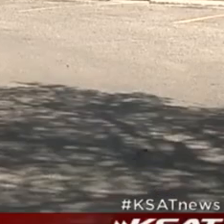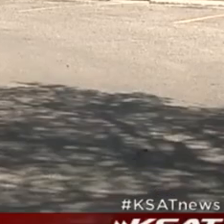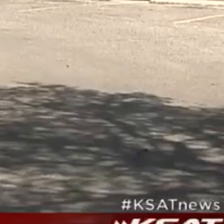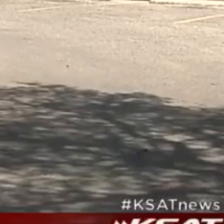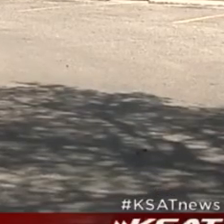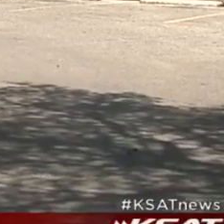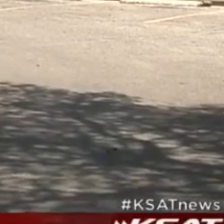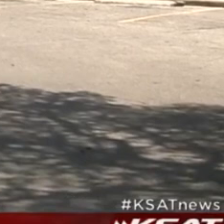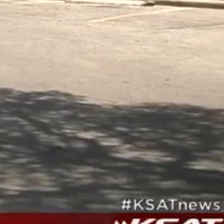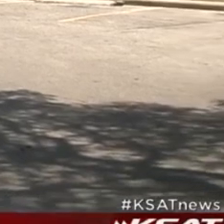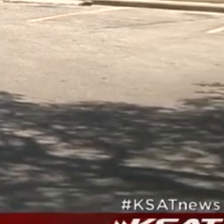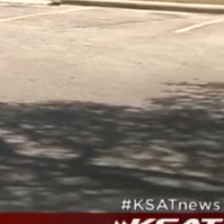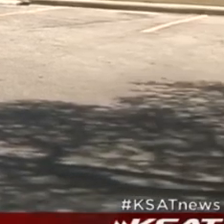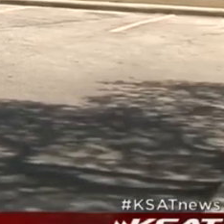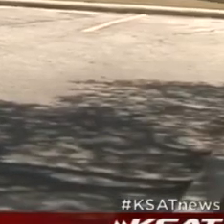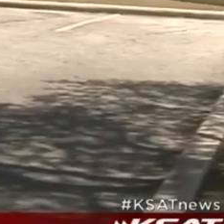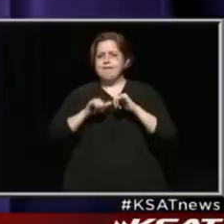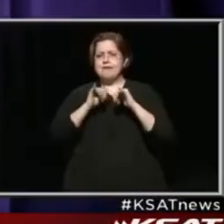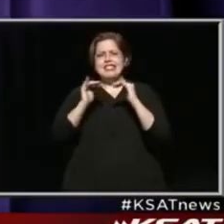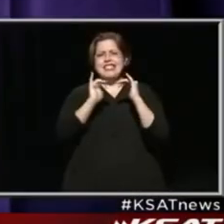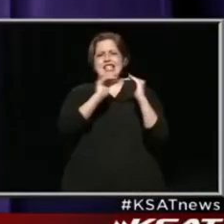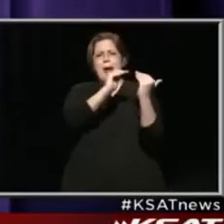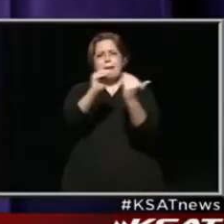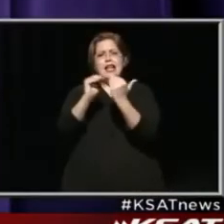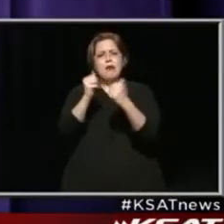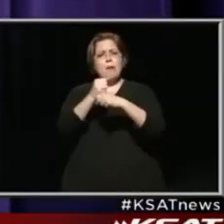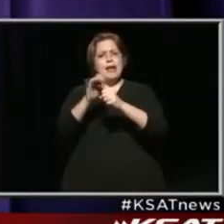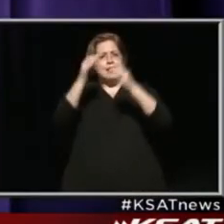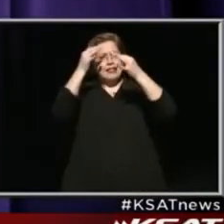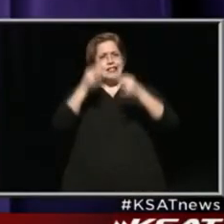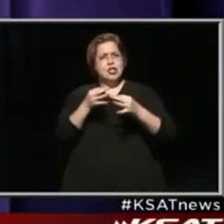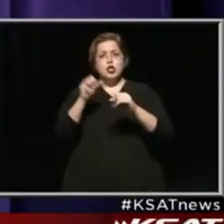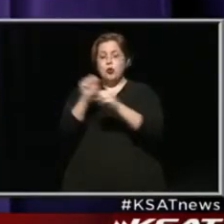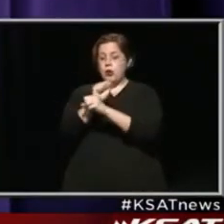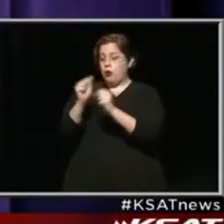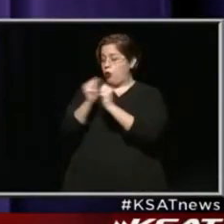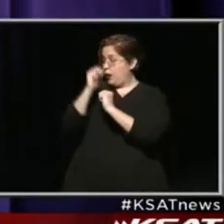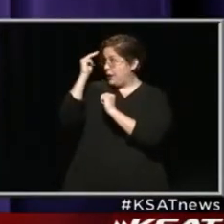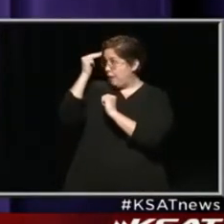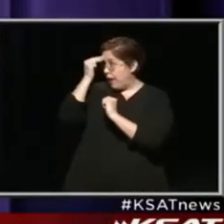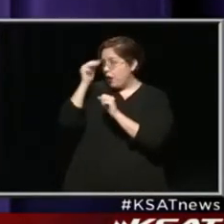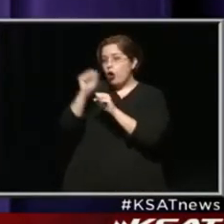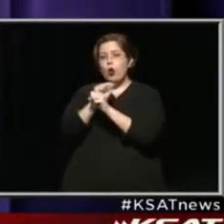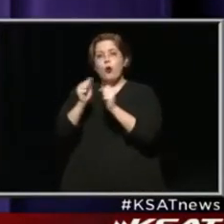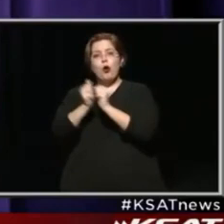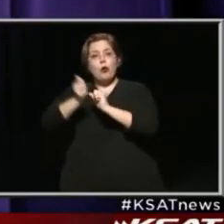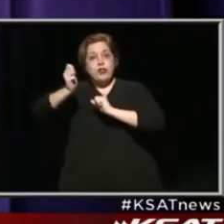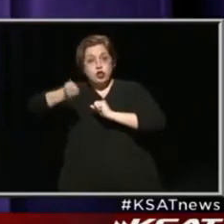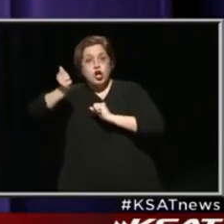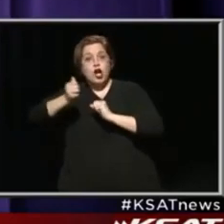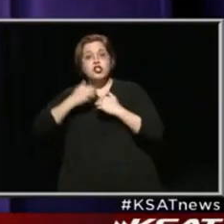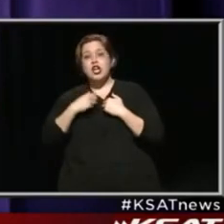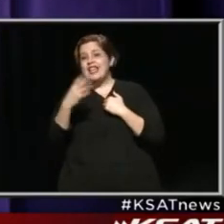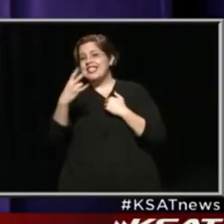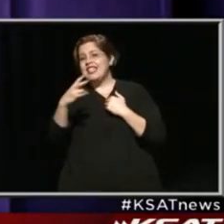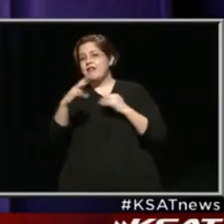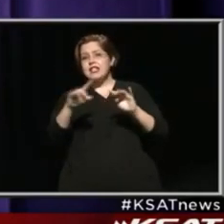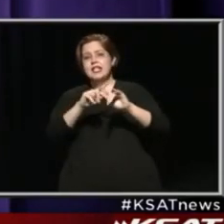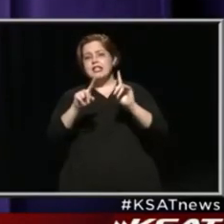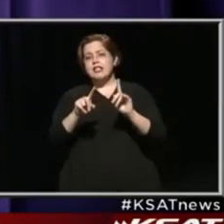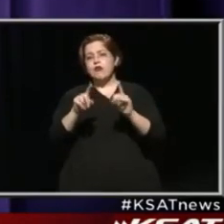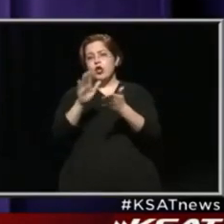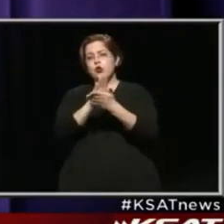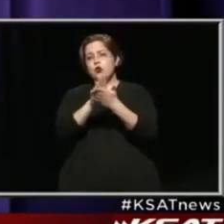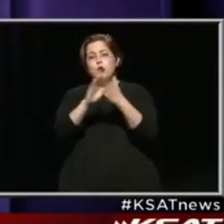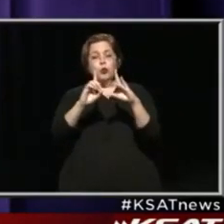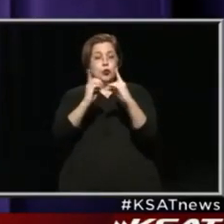order if state leaders don't respond. We would need to work with the mayor and the judge and the 17 different ISDs to